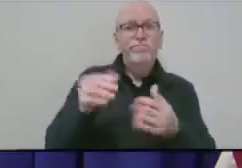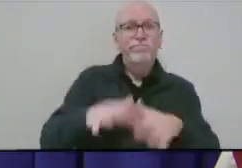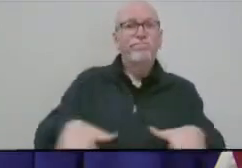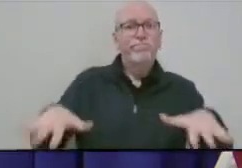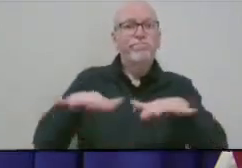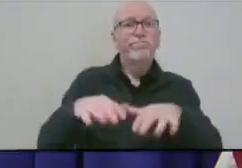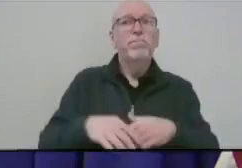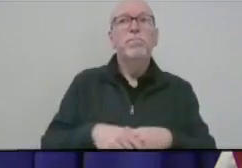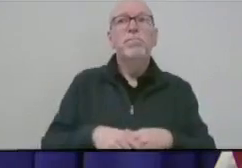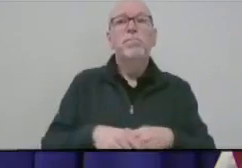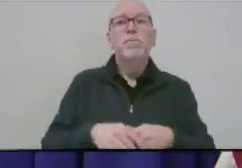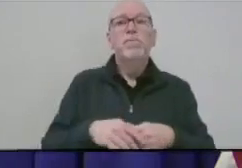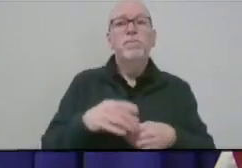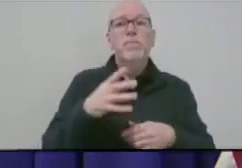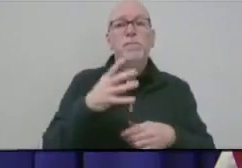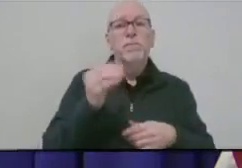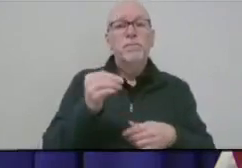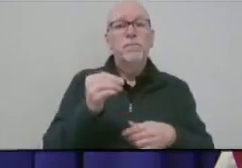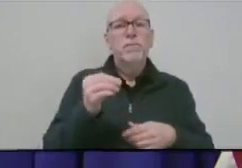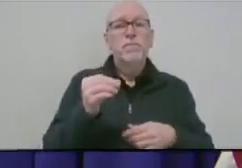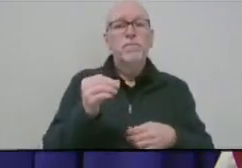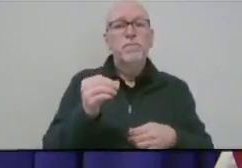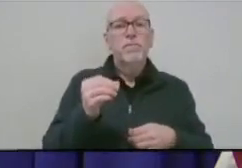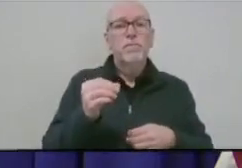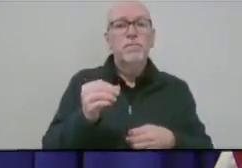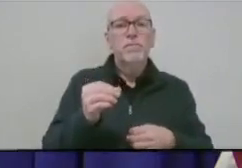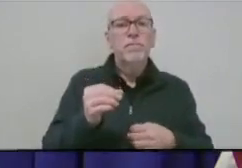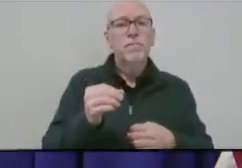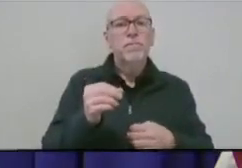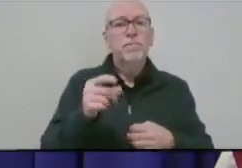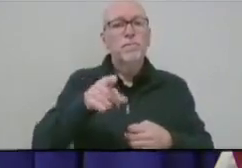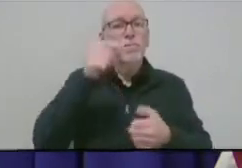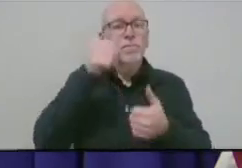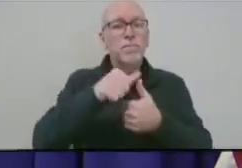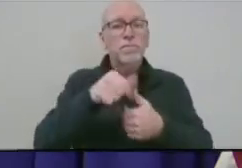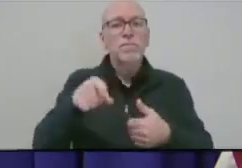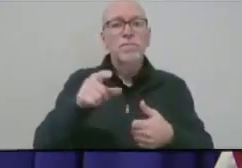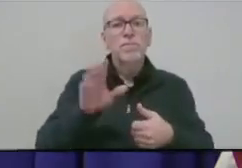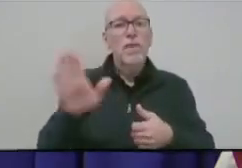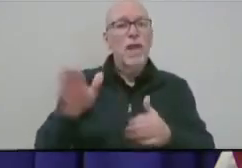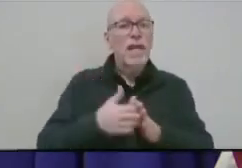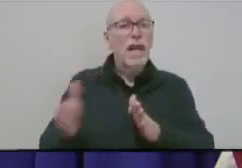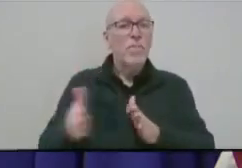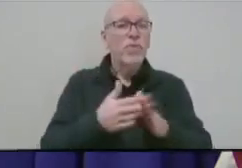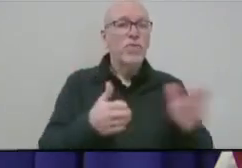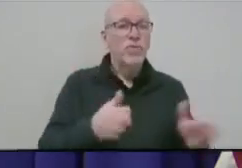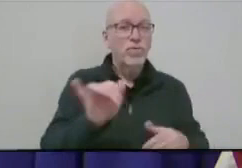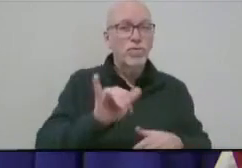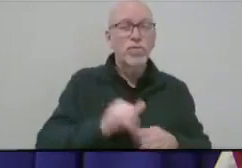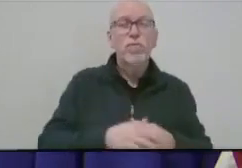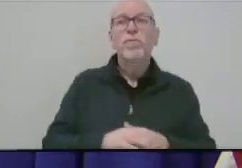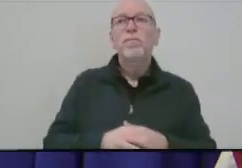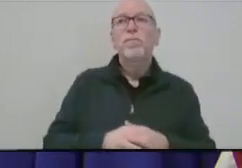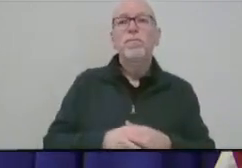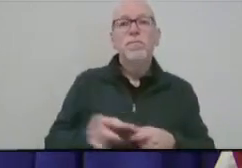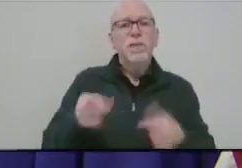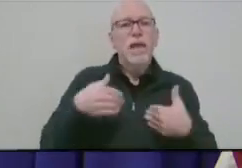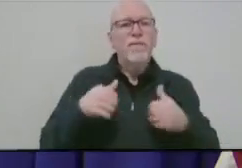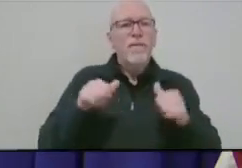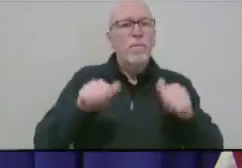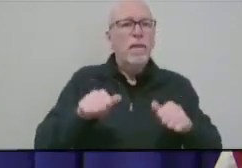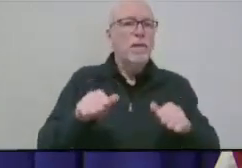and also keep in mind their neighbors has the ability to do